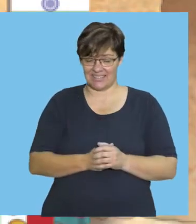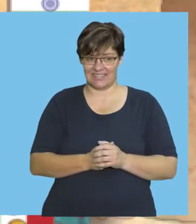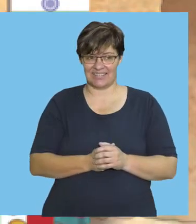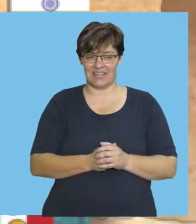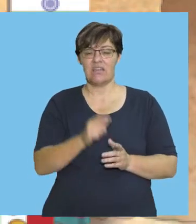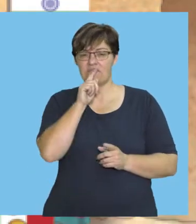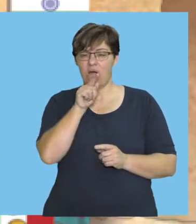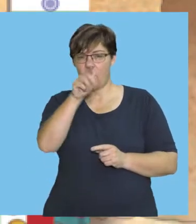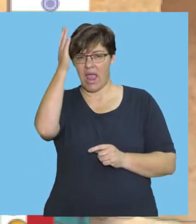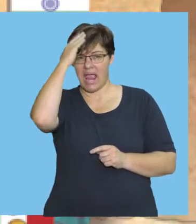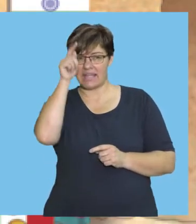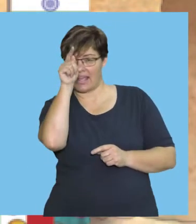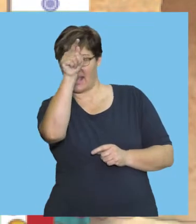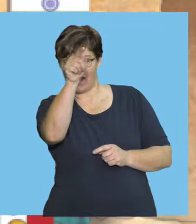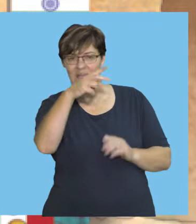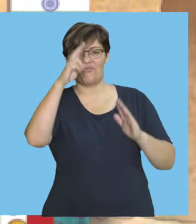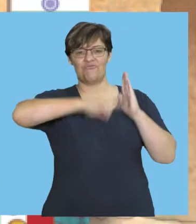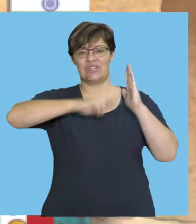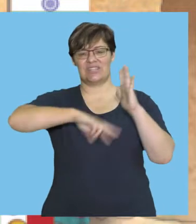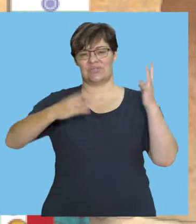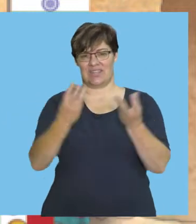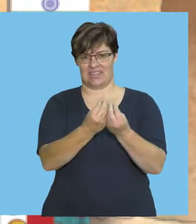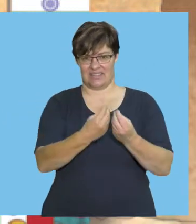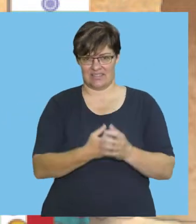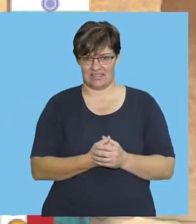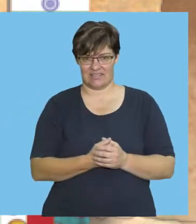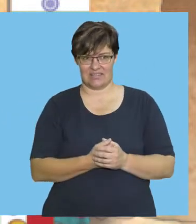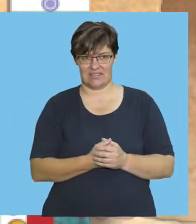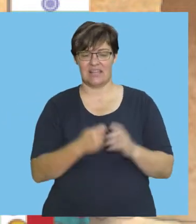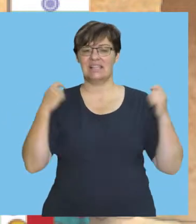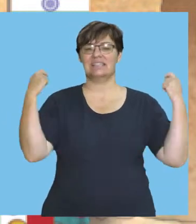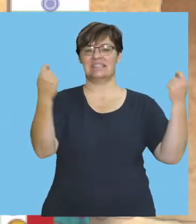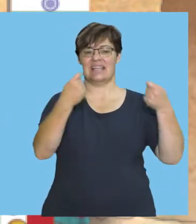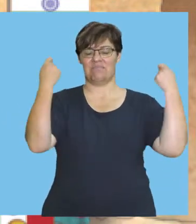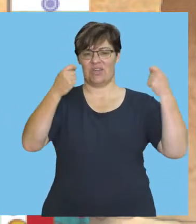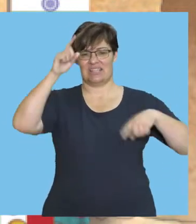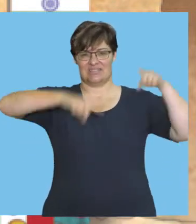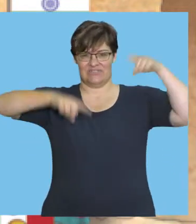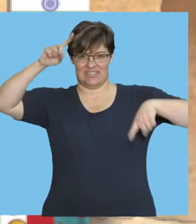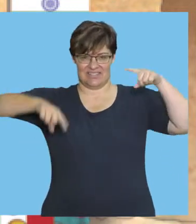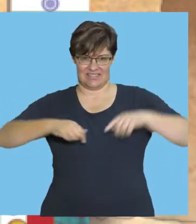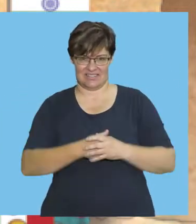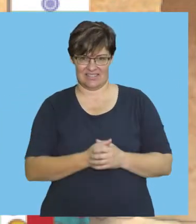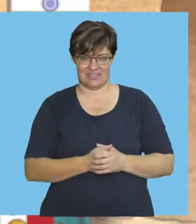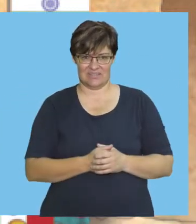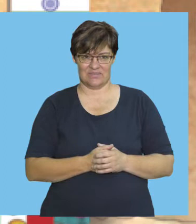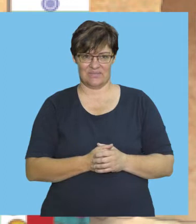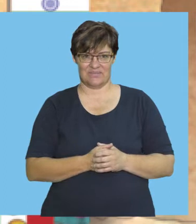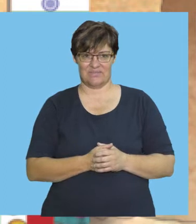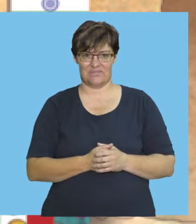Okay, now point to the heading and let's read it together. Celebrating our differences.